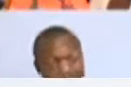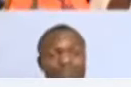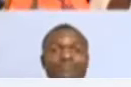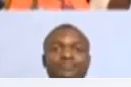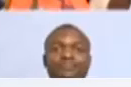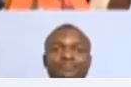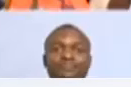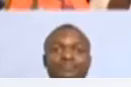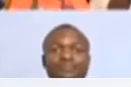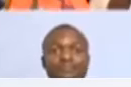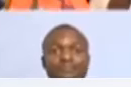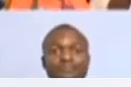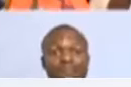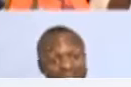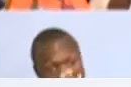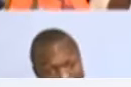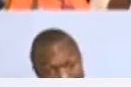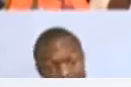The figures are there.